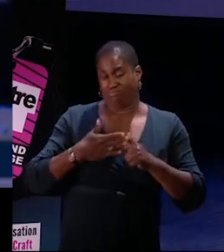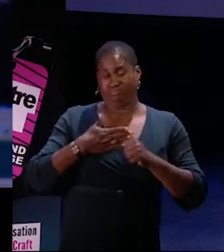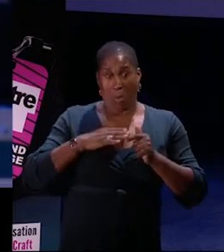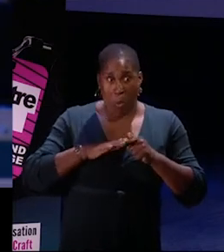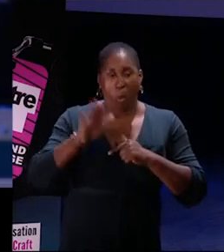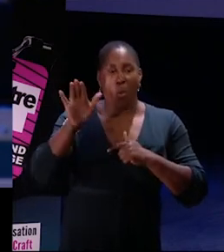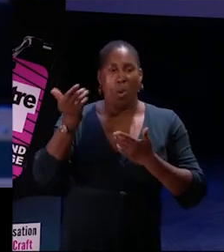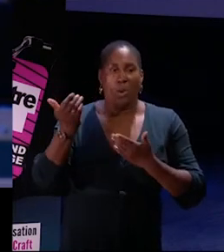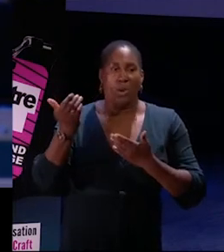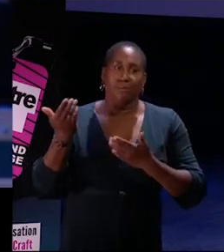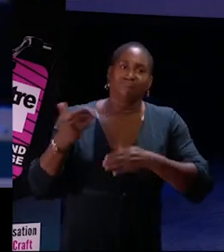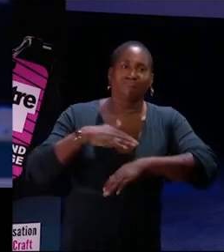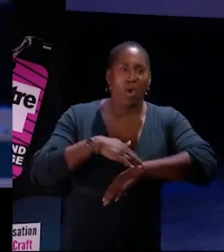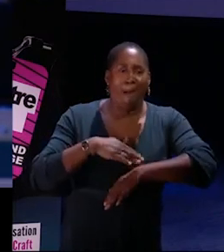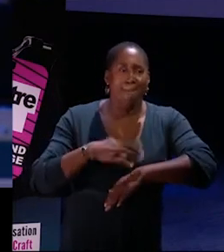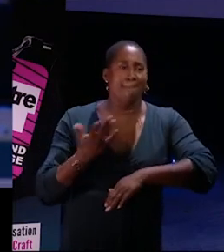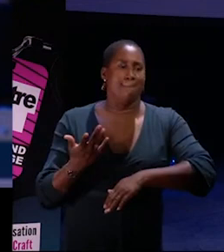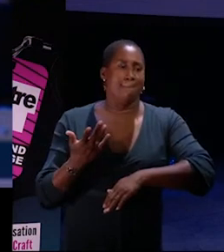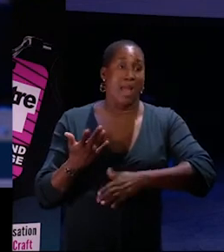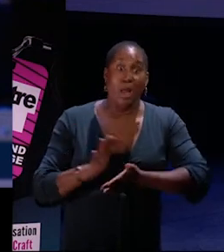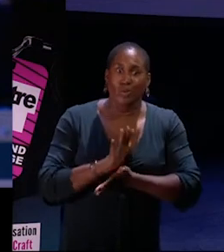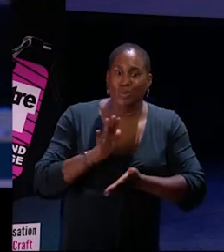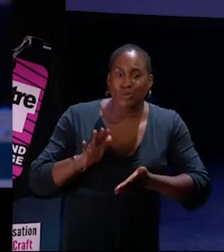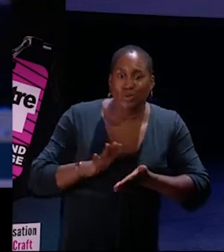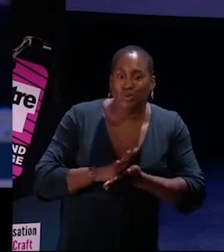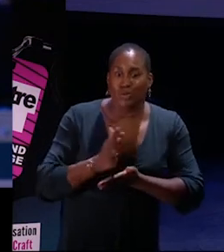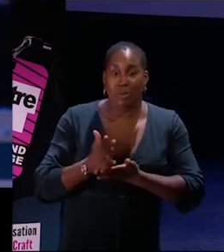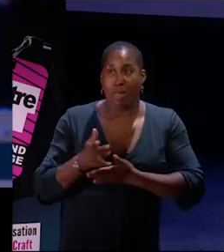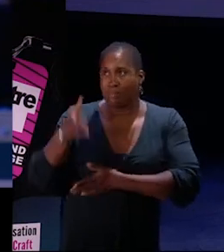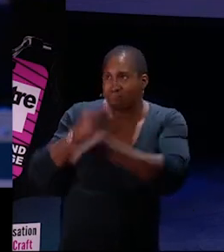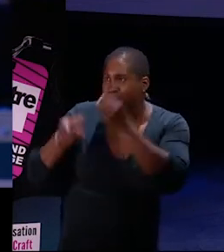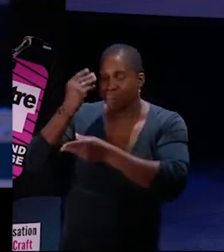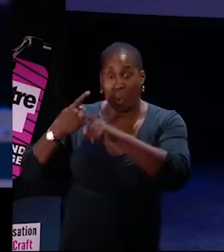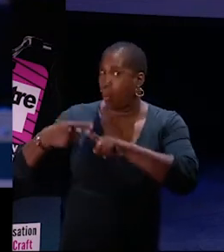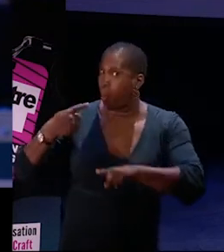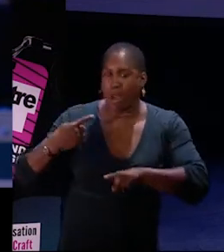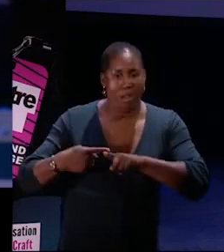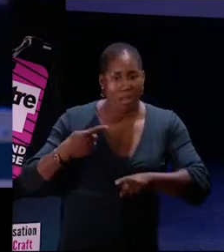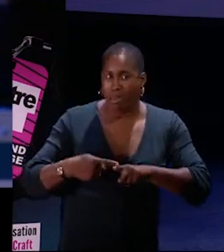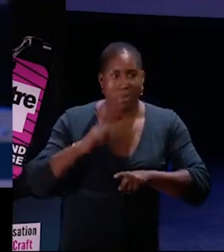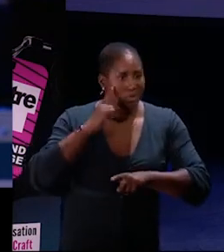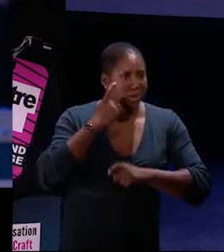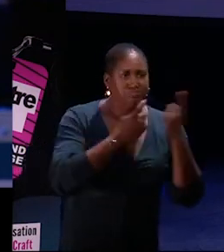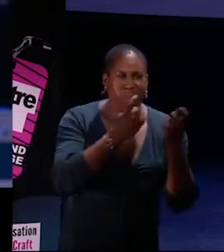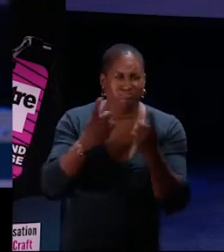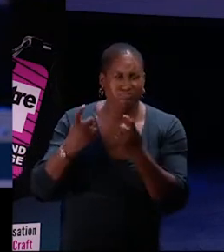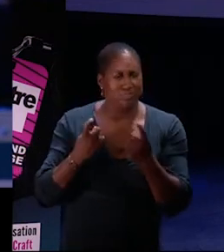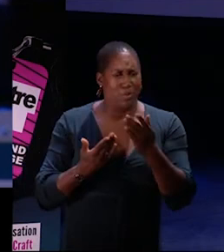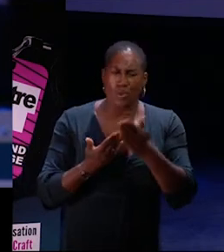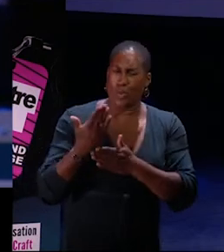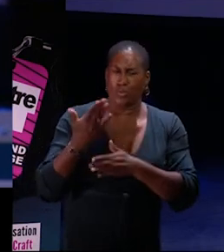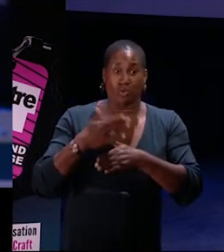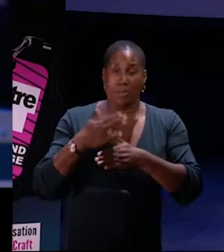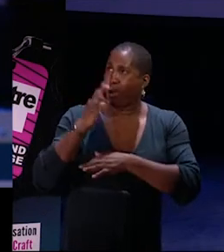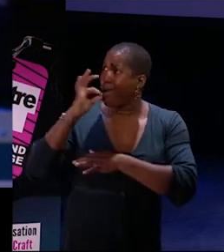time, enjoy it, don't put your hands in your pockets, learn quickly, look for the next job, ask for